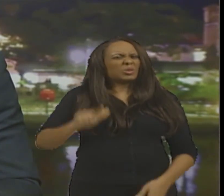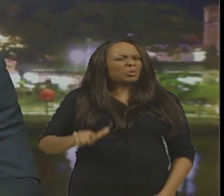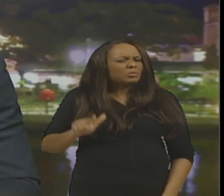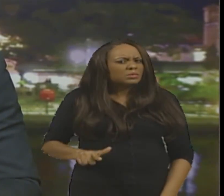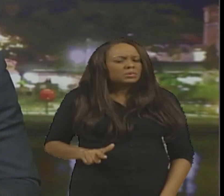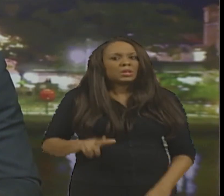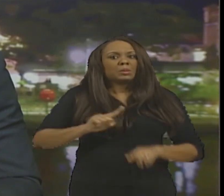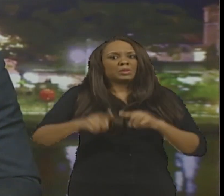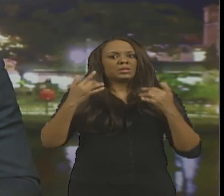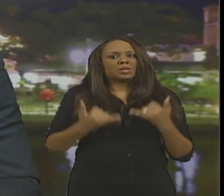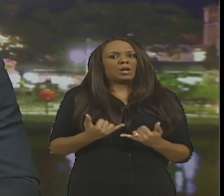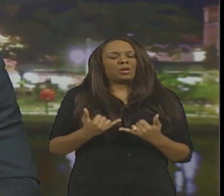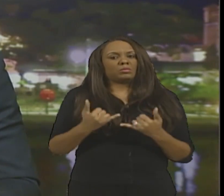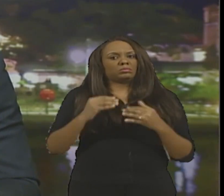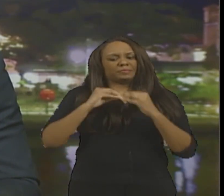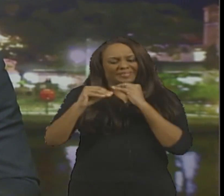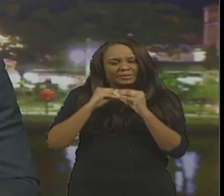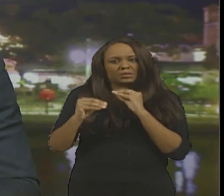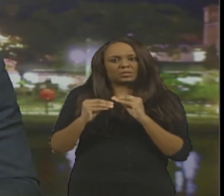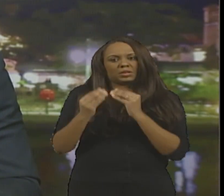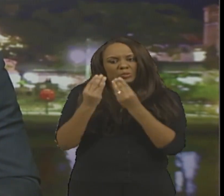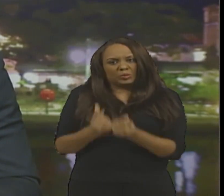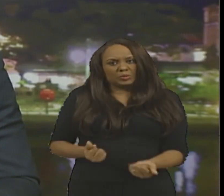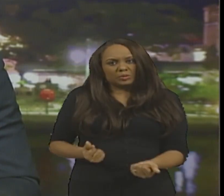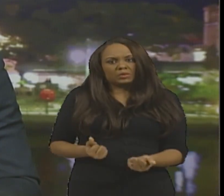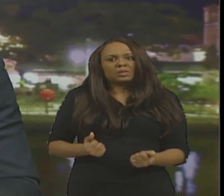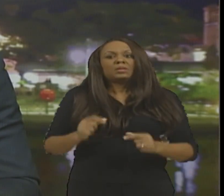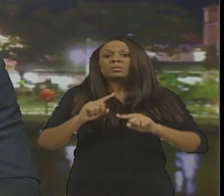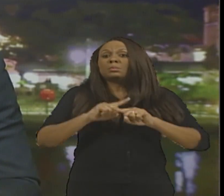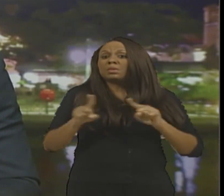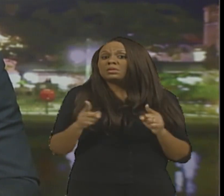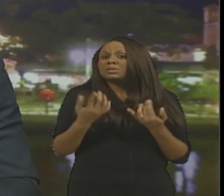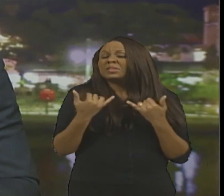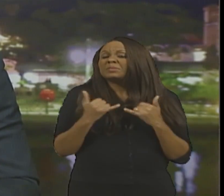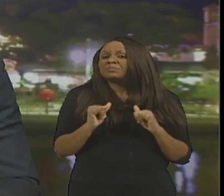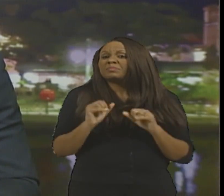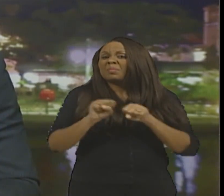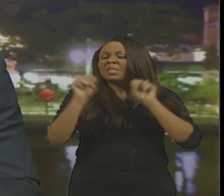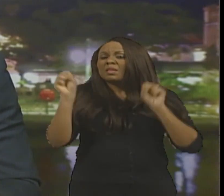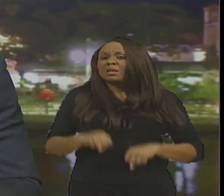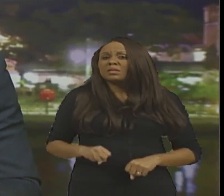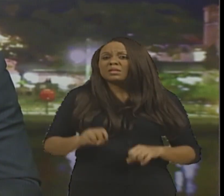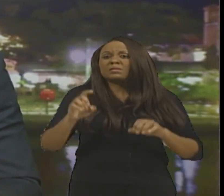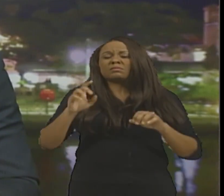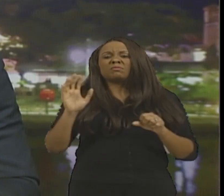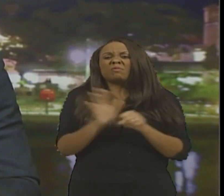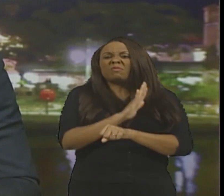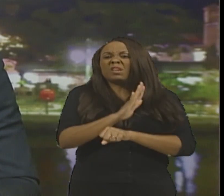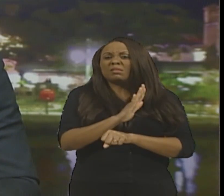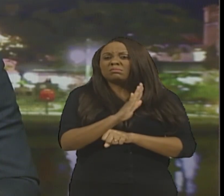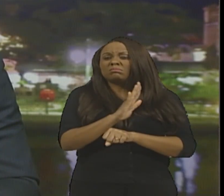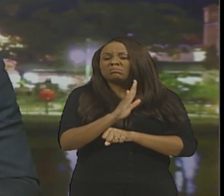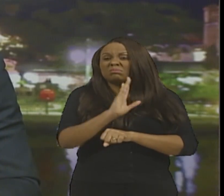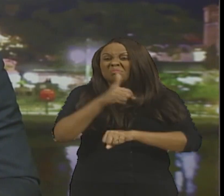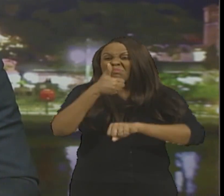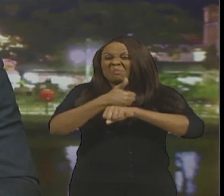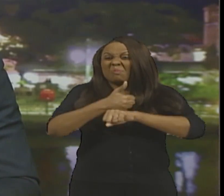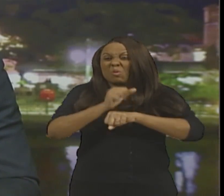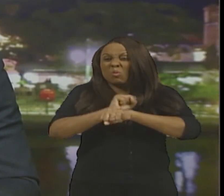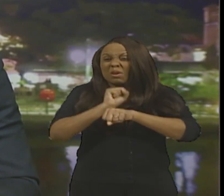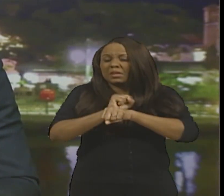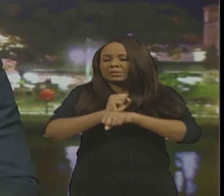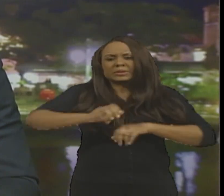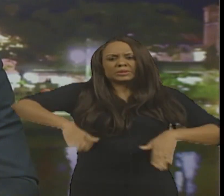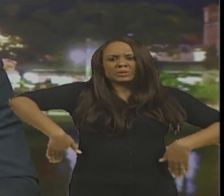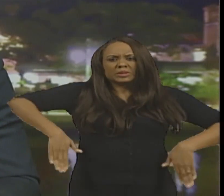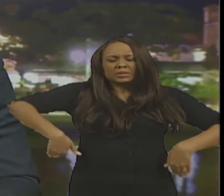been resolved, but she has cautioned it could take a few hours for the system to recover. Ms. Harris-Griffith also provided an update on